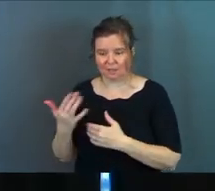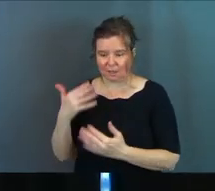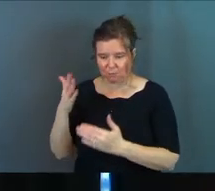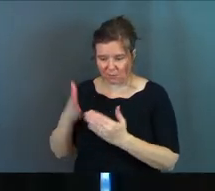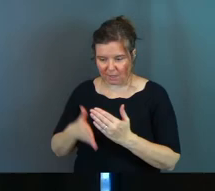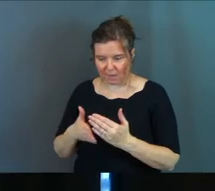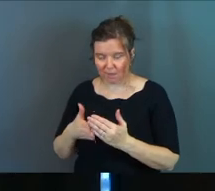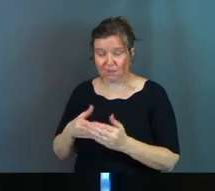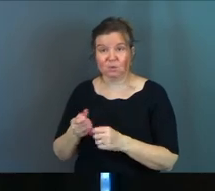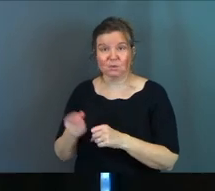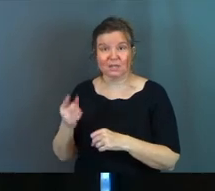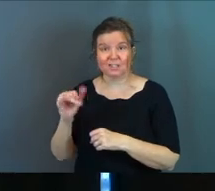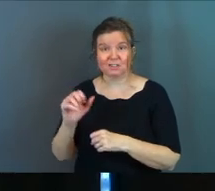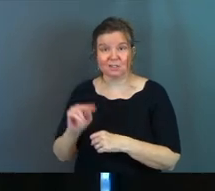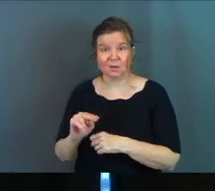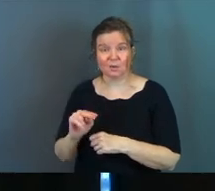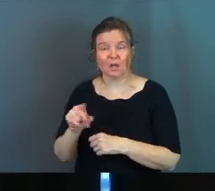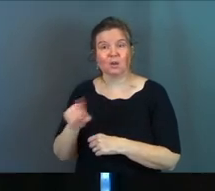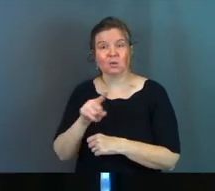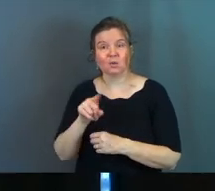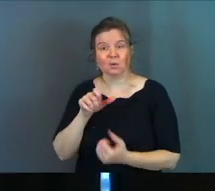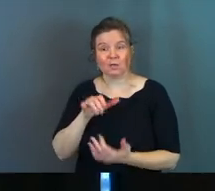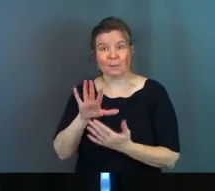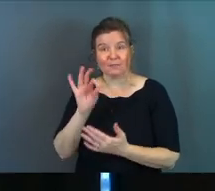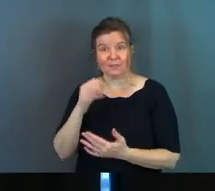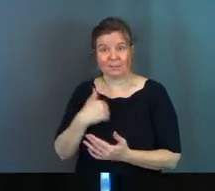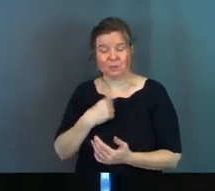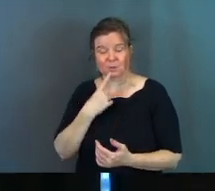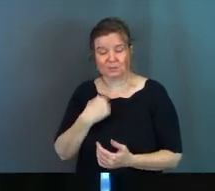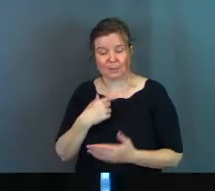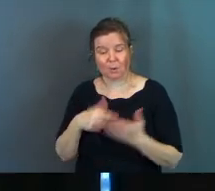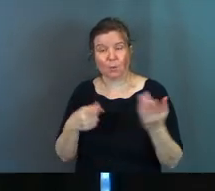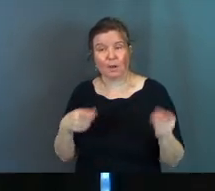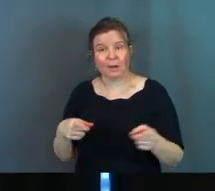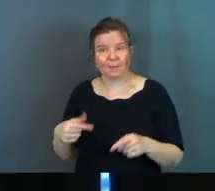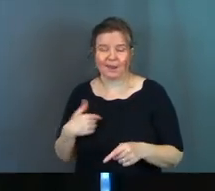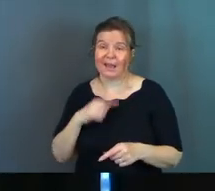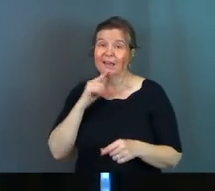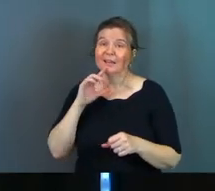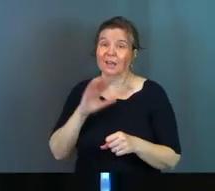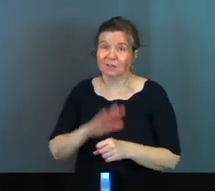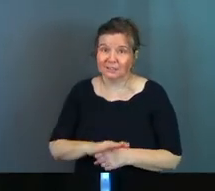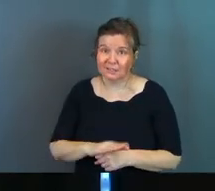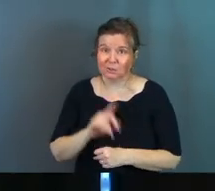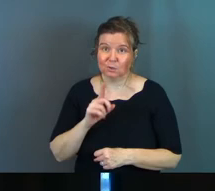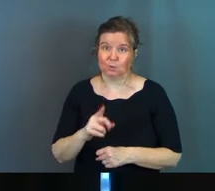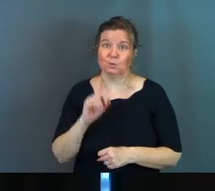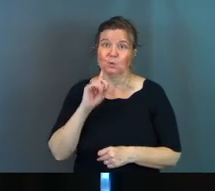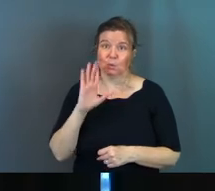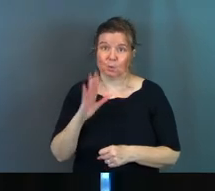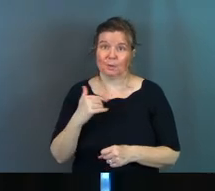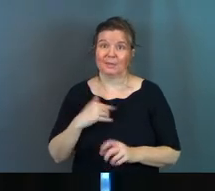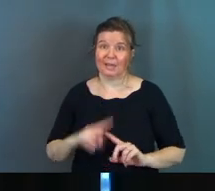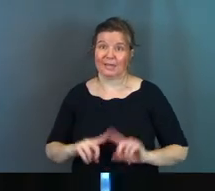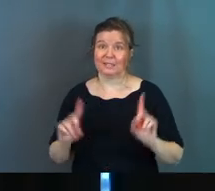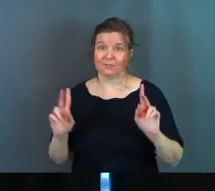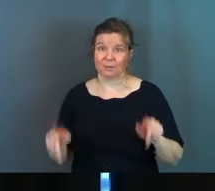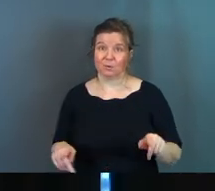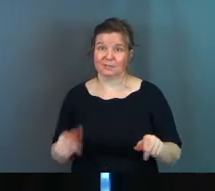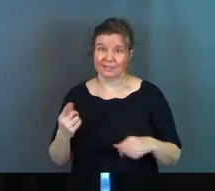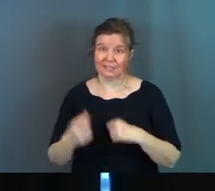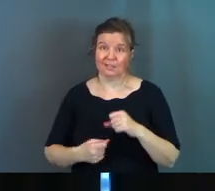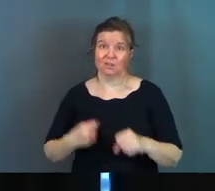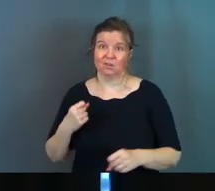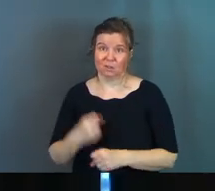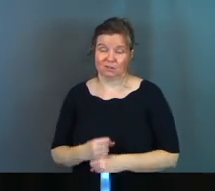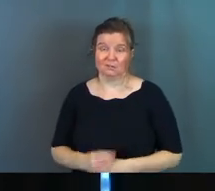Come to the end of it. Come to next January. And you come and find me and you tell me what happened. I guarantee you, you will be a different person in a